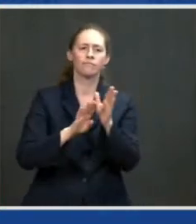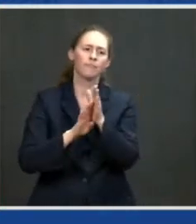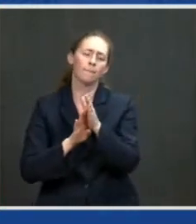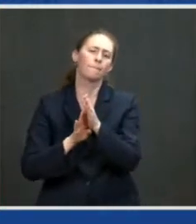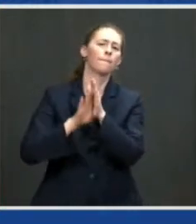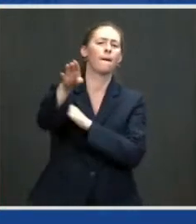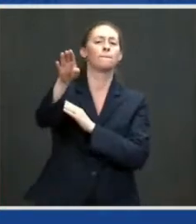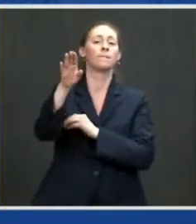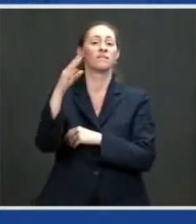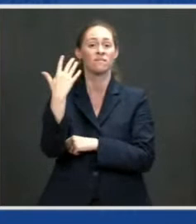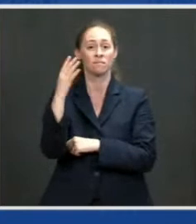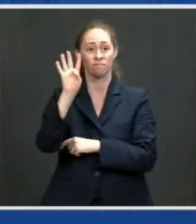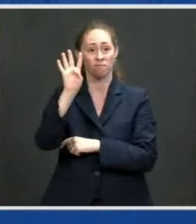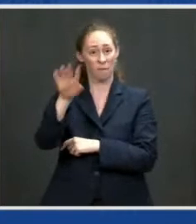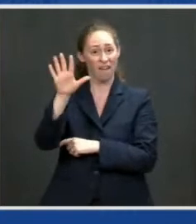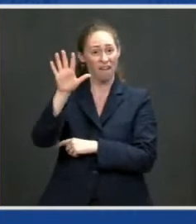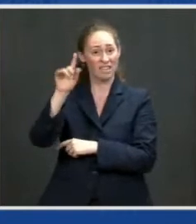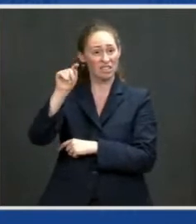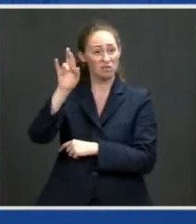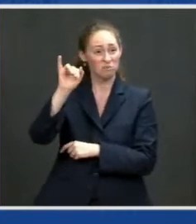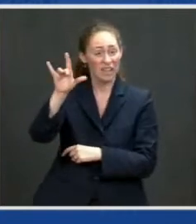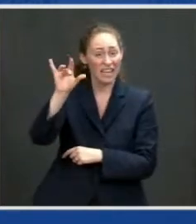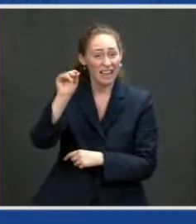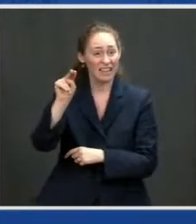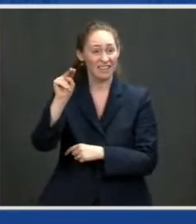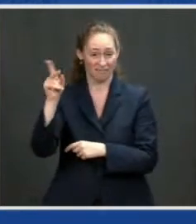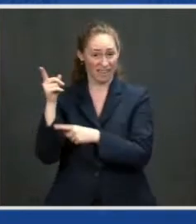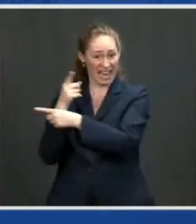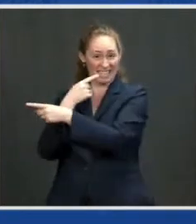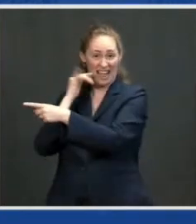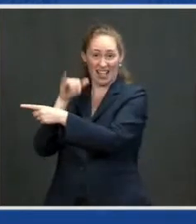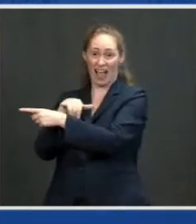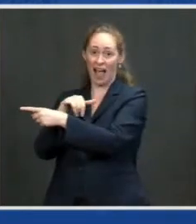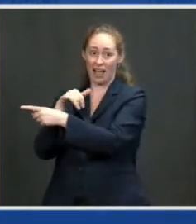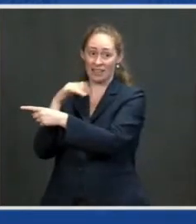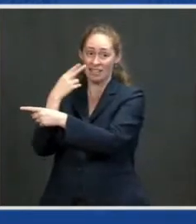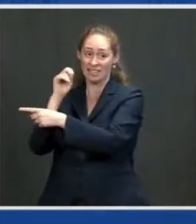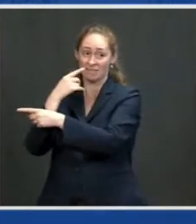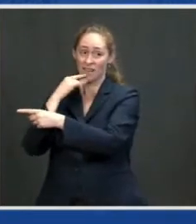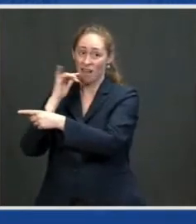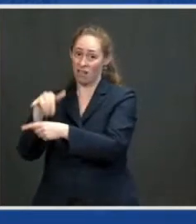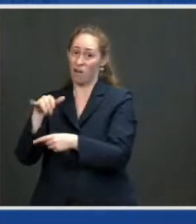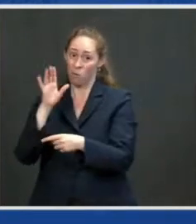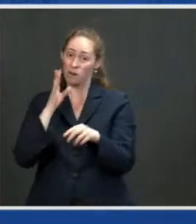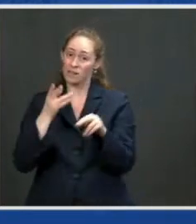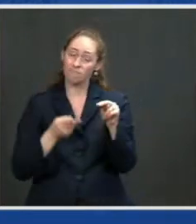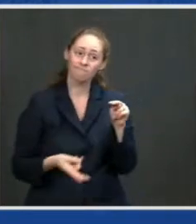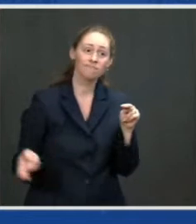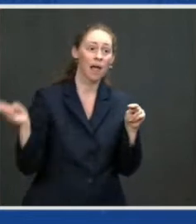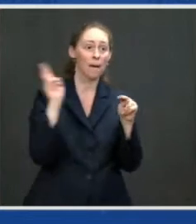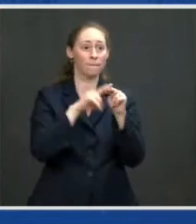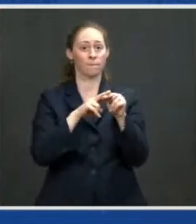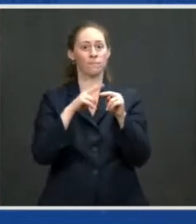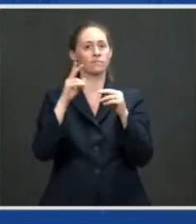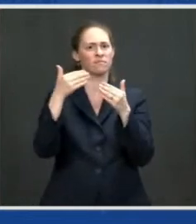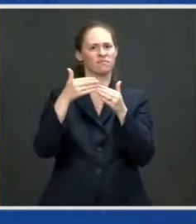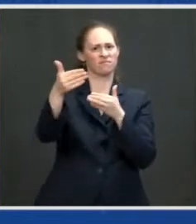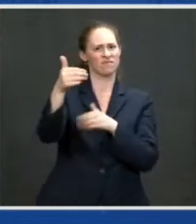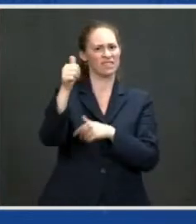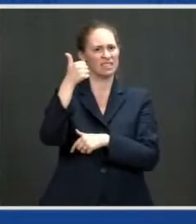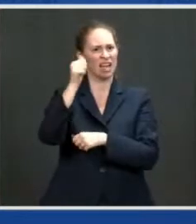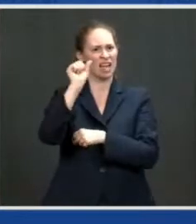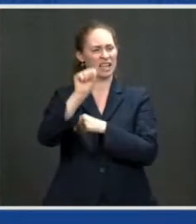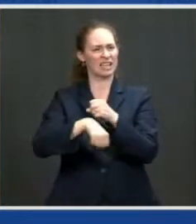trillion. Moody's, $4.5 trillion over the next decade, and create well over 16